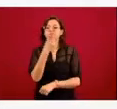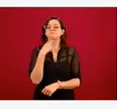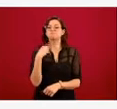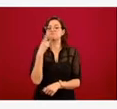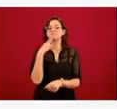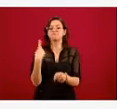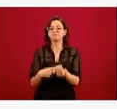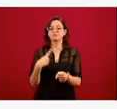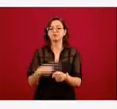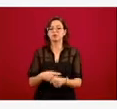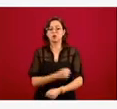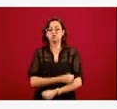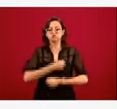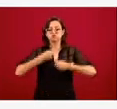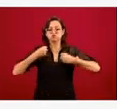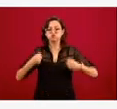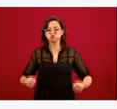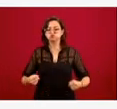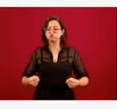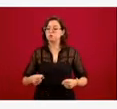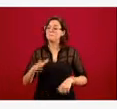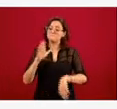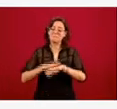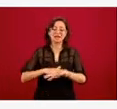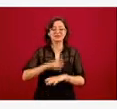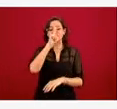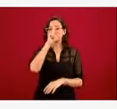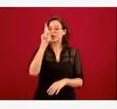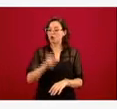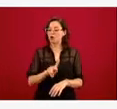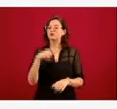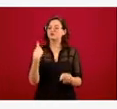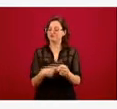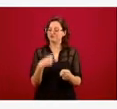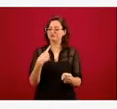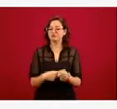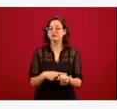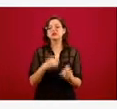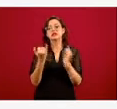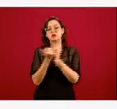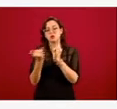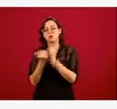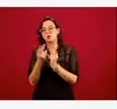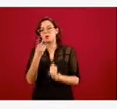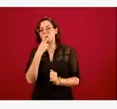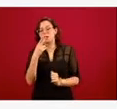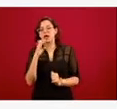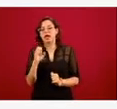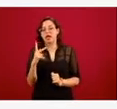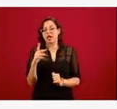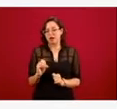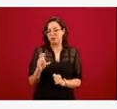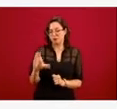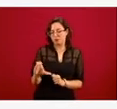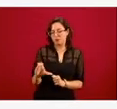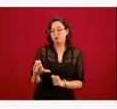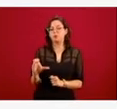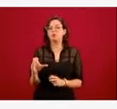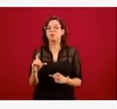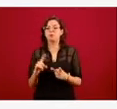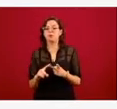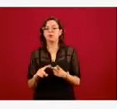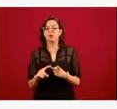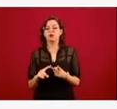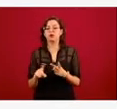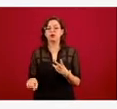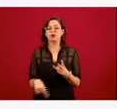related comorbidity factors, meaning which are those conditions that are most highly associated with the